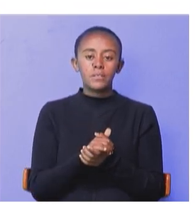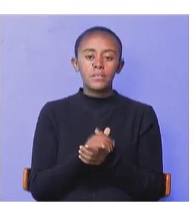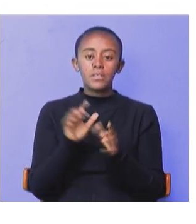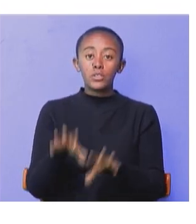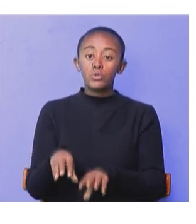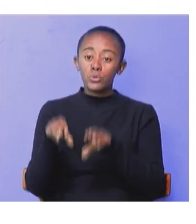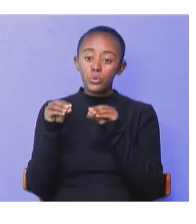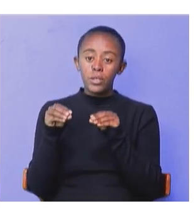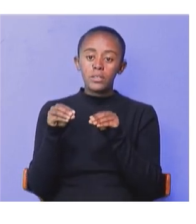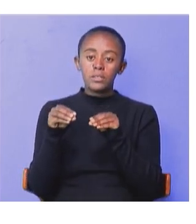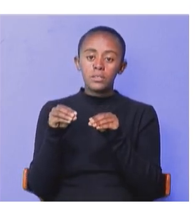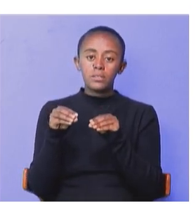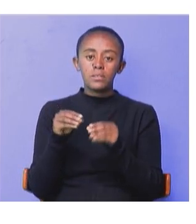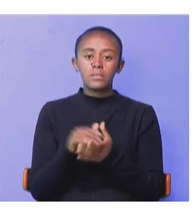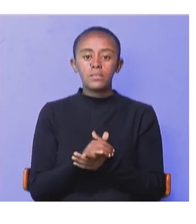students